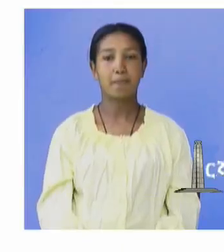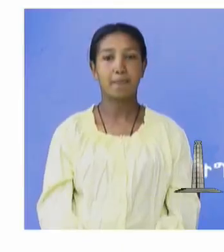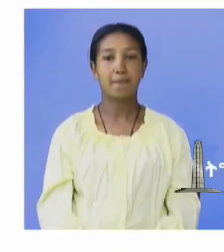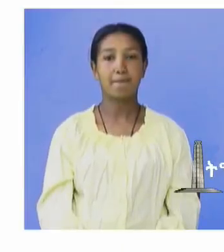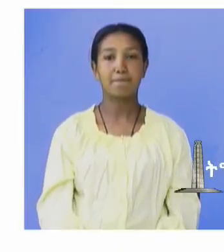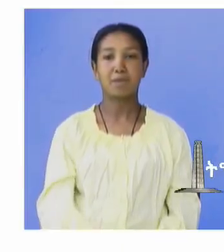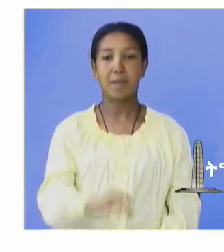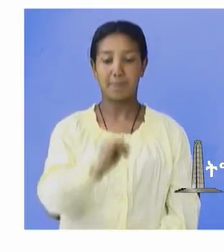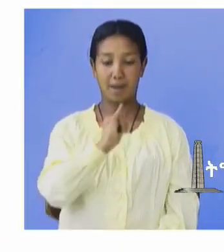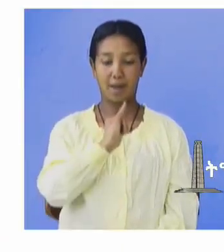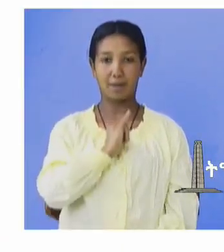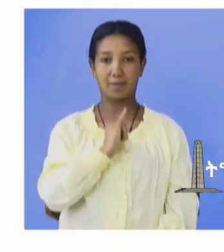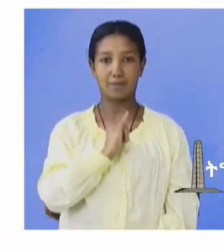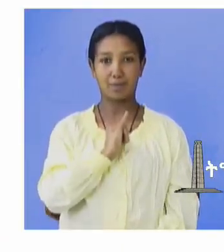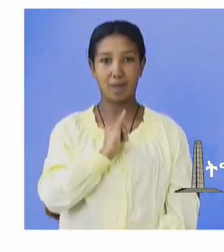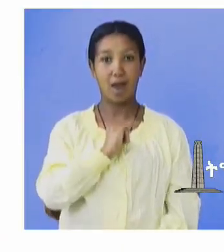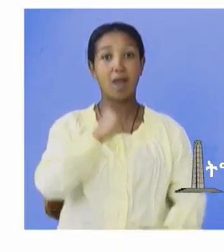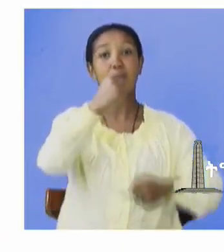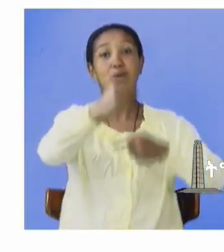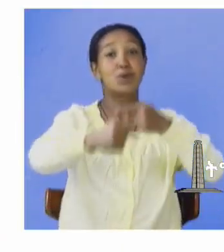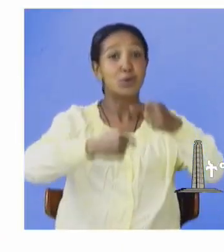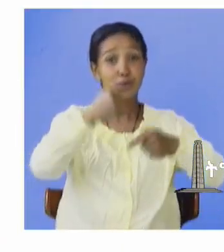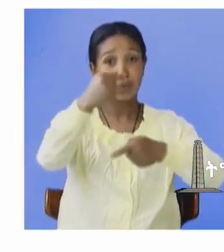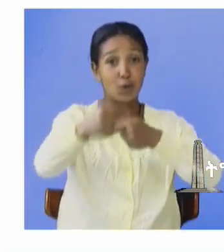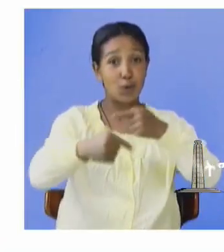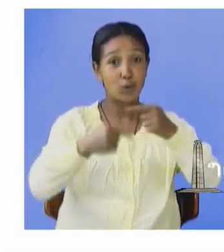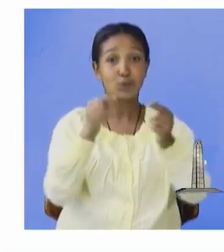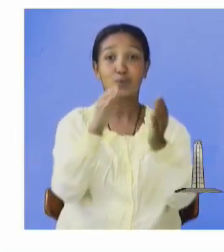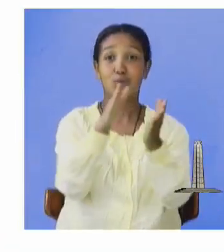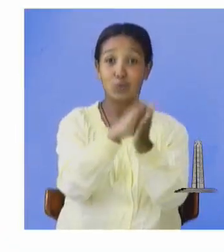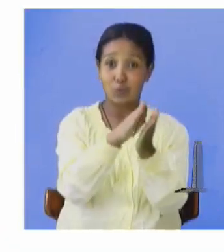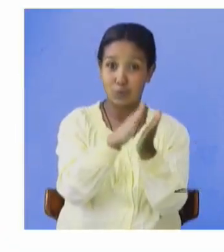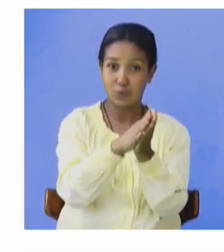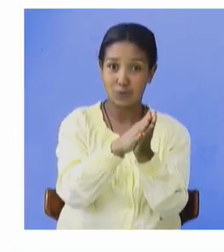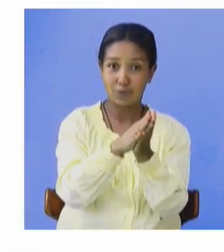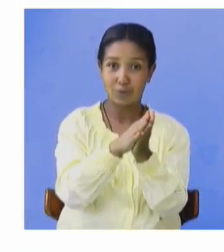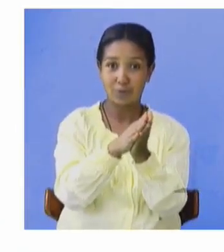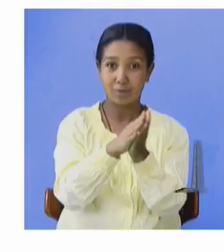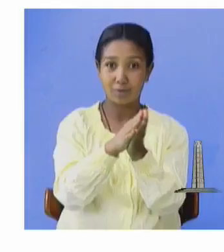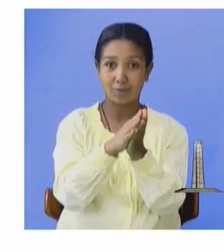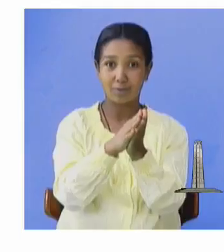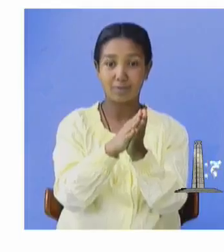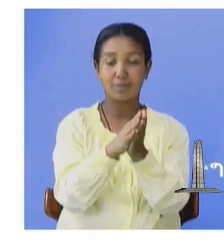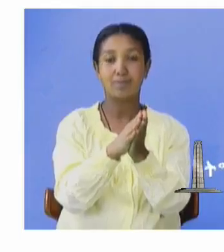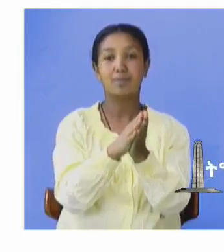I go to school